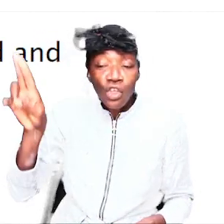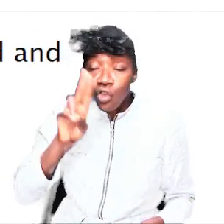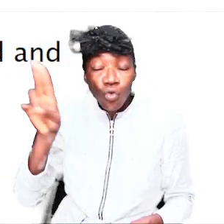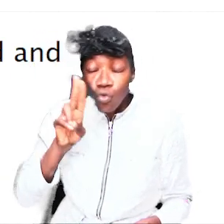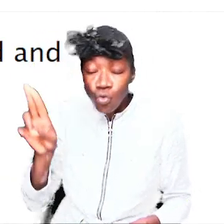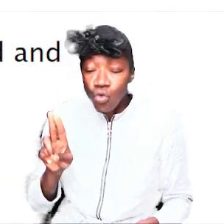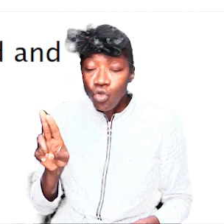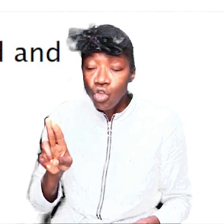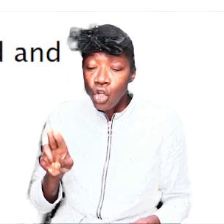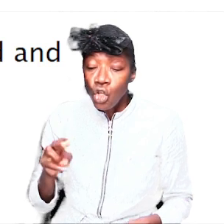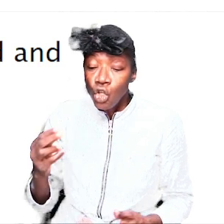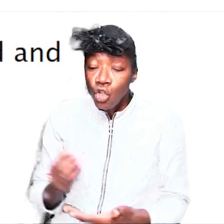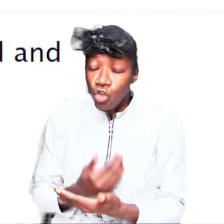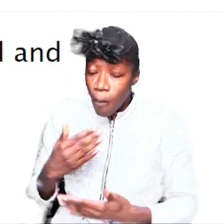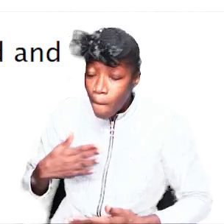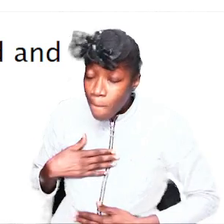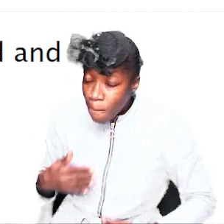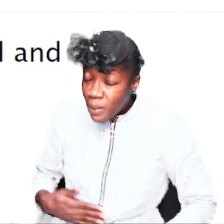against you.